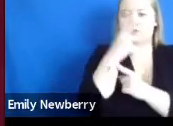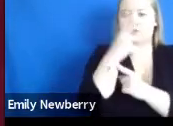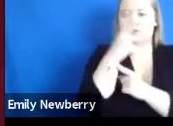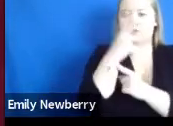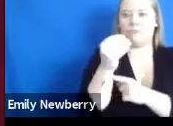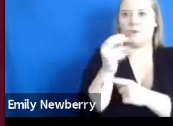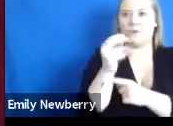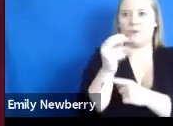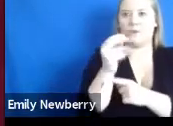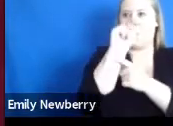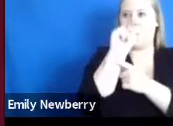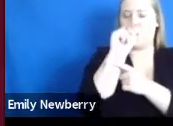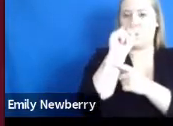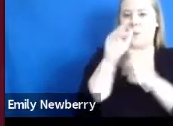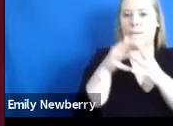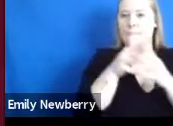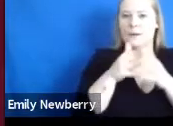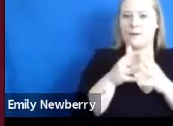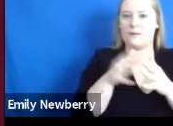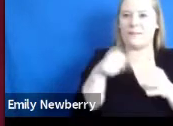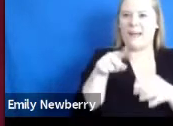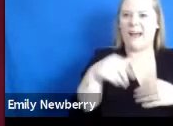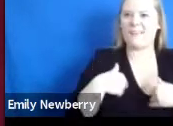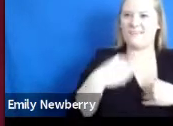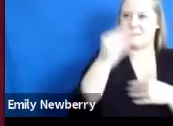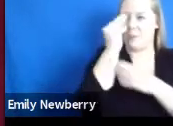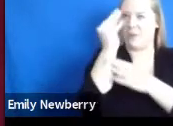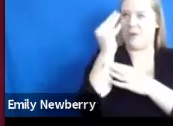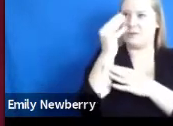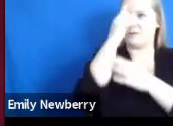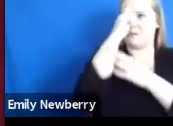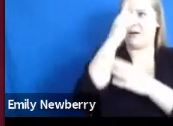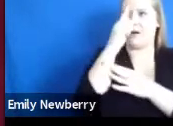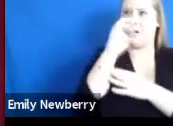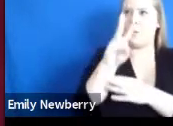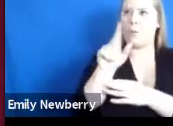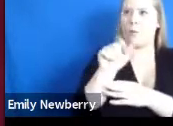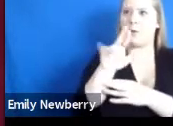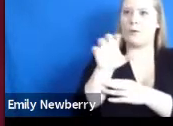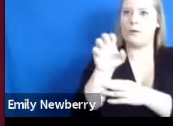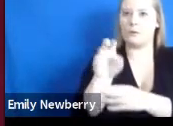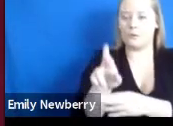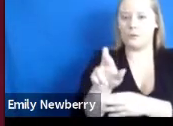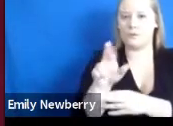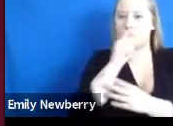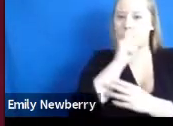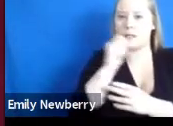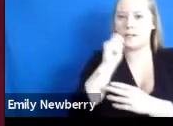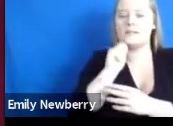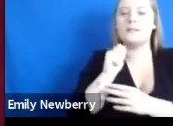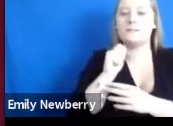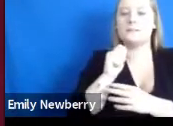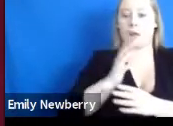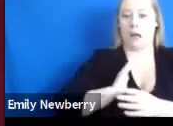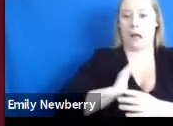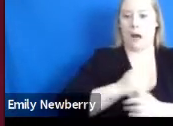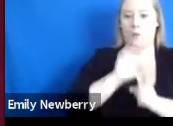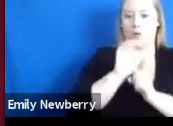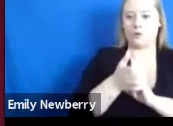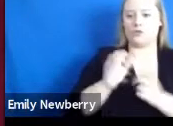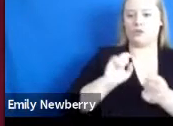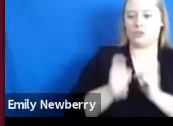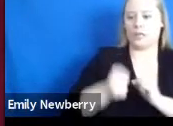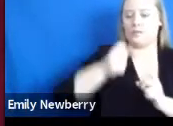they have a mythology of these warrior twins who in our culture were born to changing woman, or